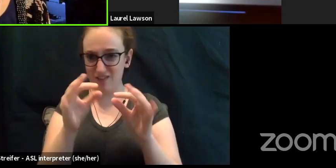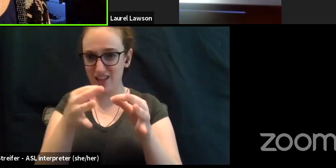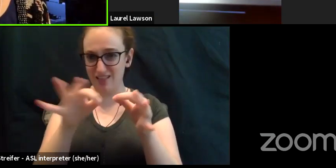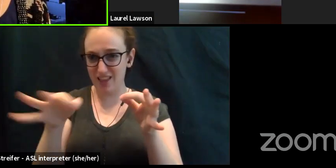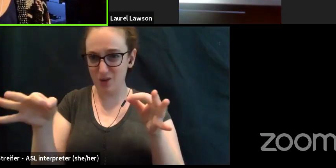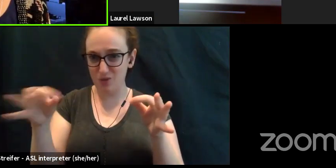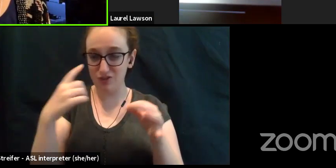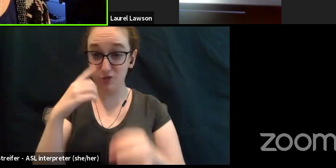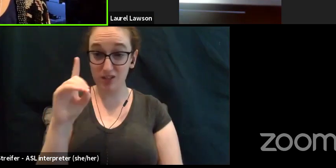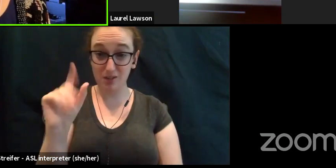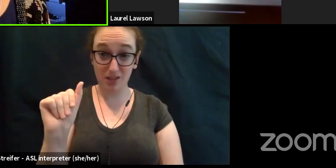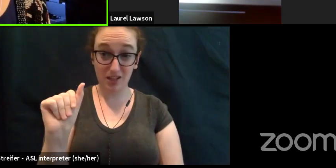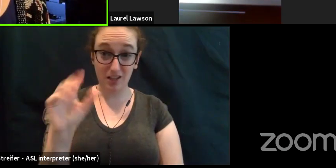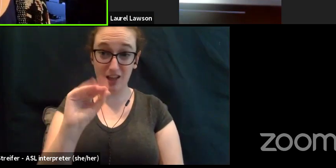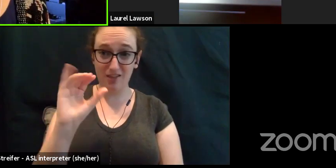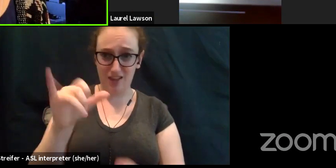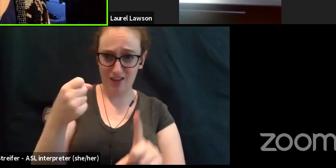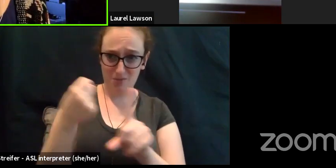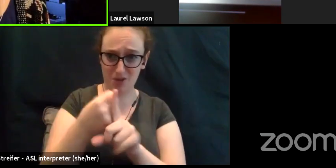around disability and its impact?